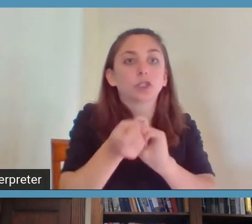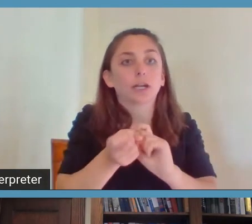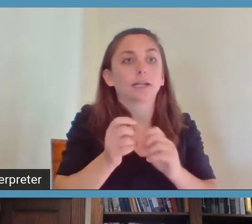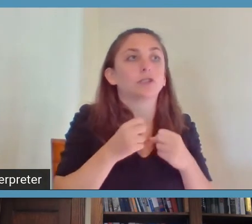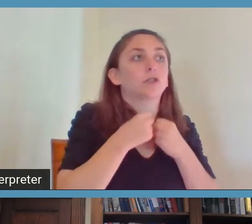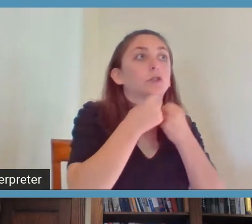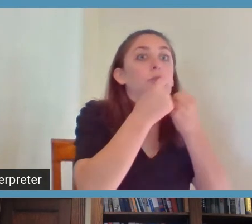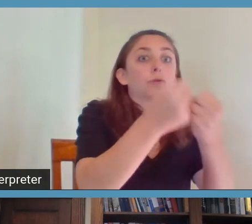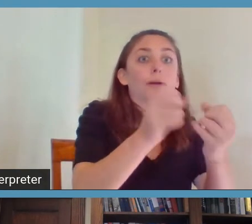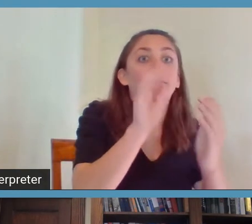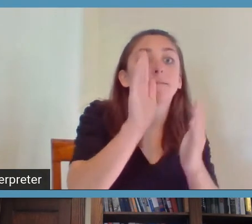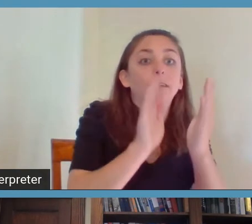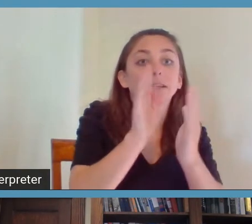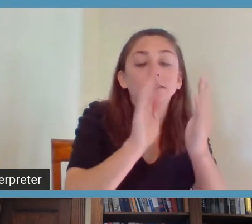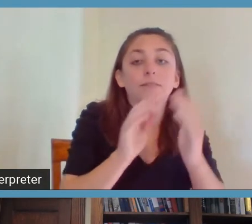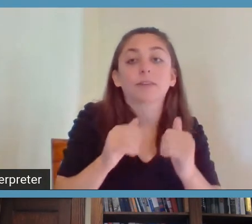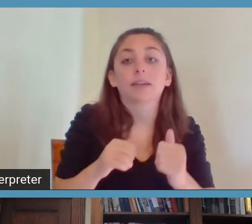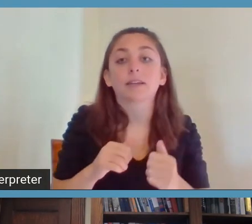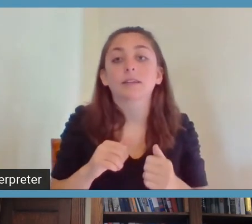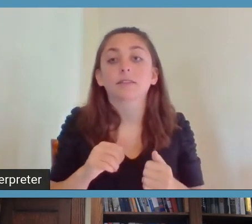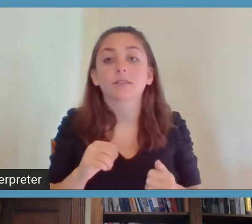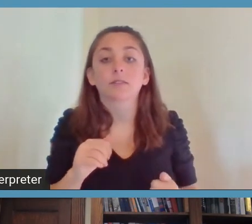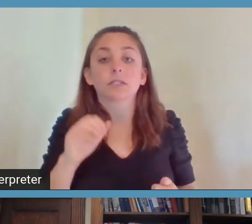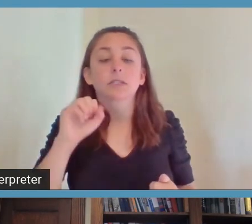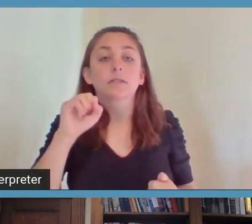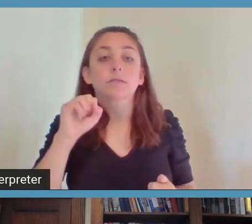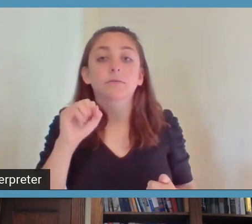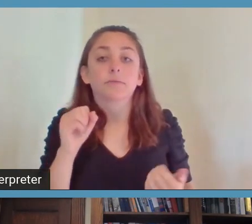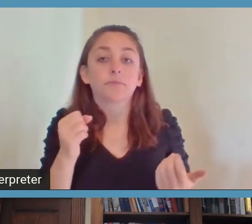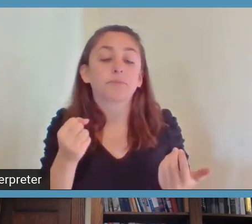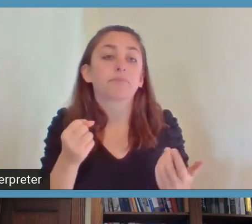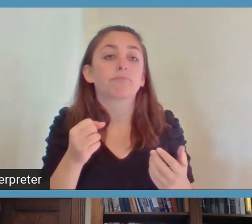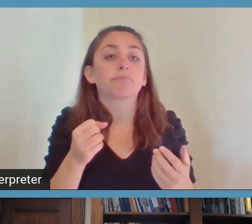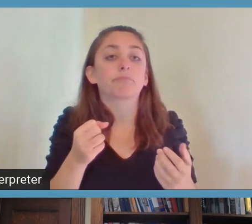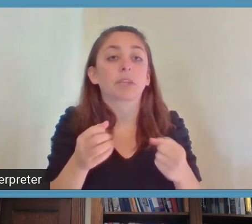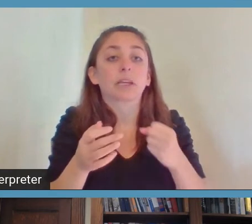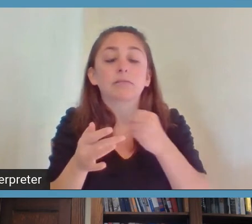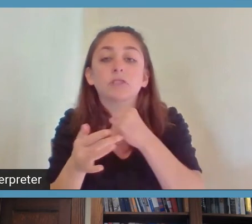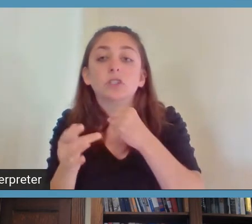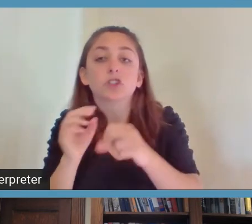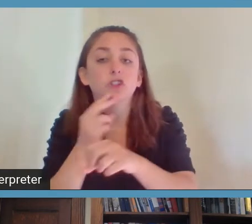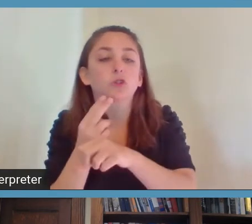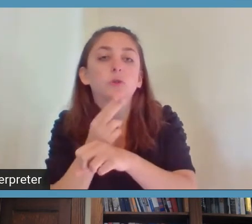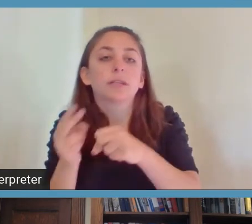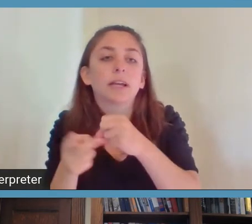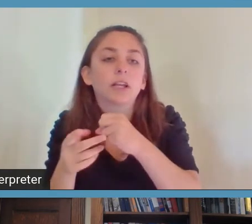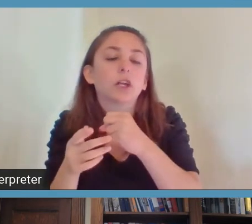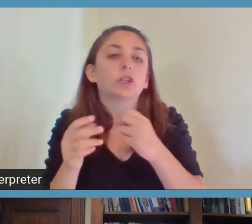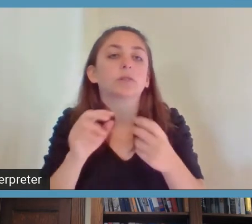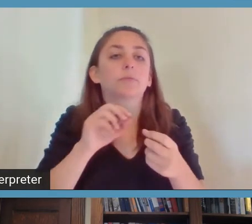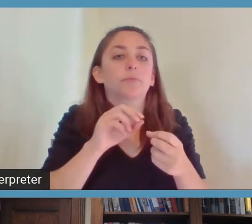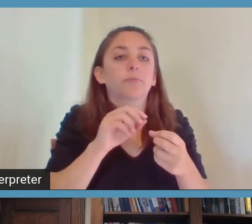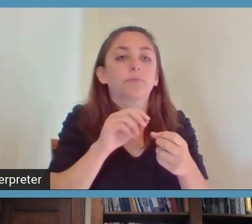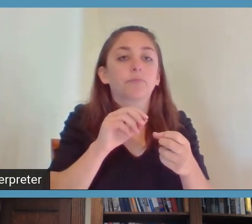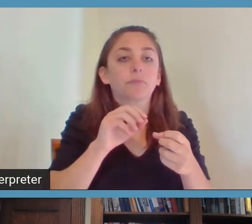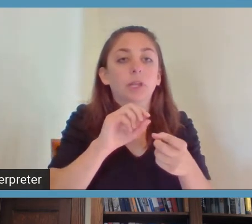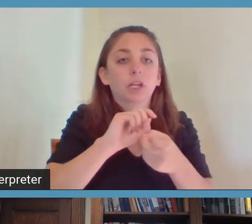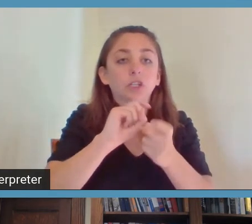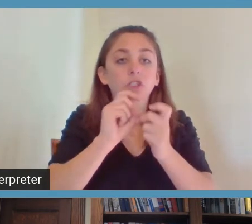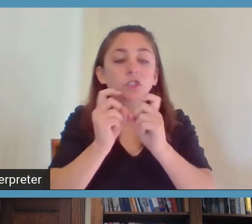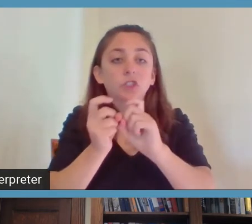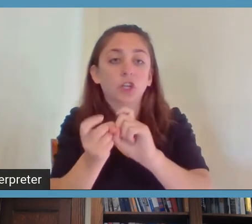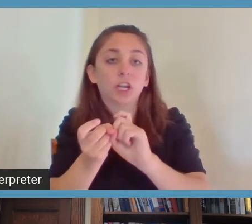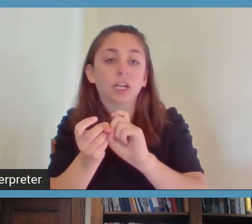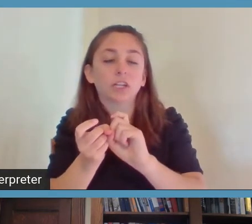also use Zencastr, which is a tool that Joe mentioned, which we have found excellent. I would say the biggest change for us is not necessarily in quality, but it's